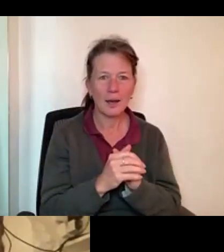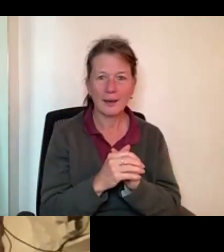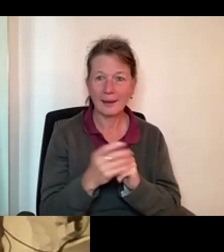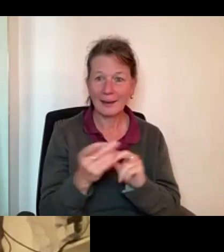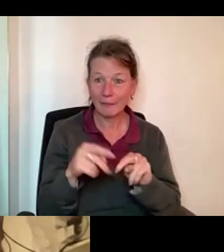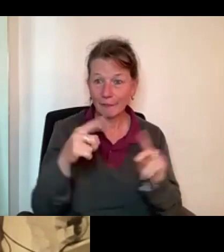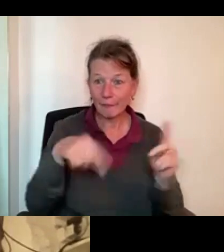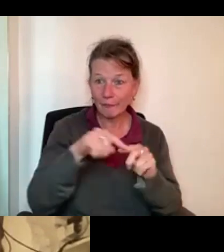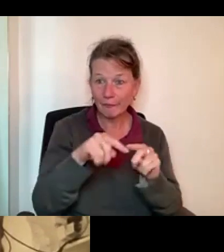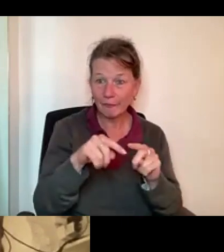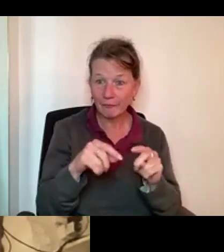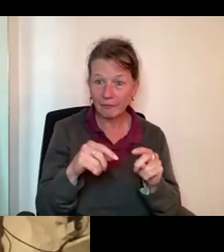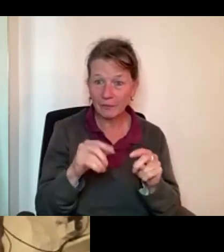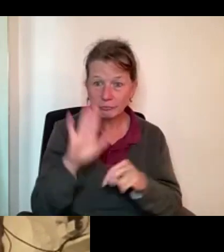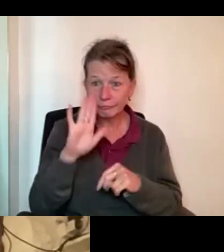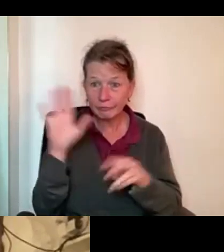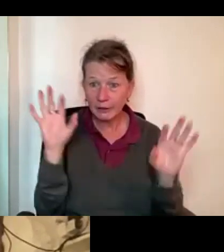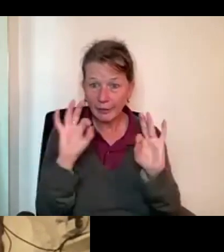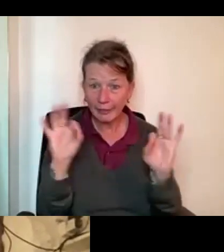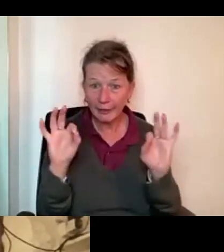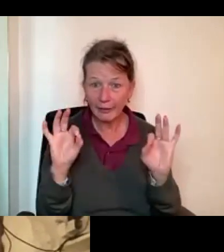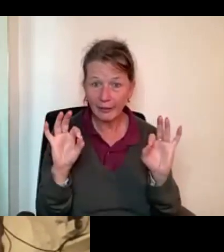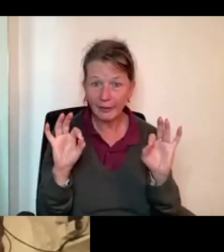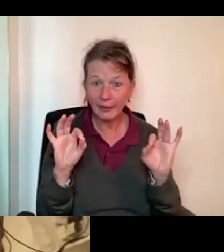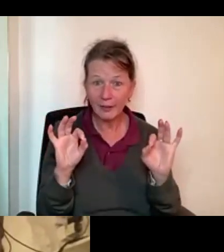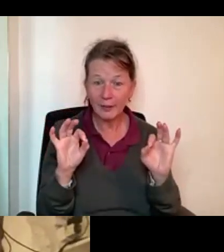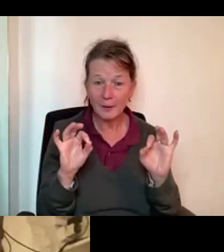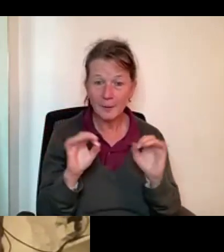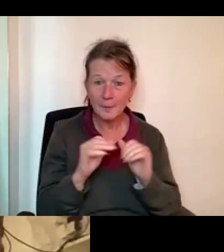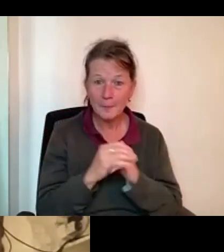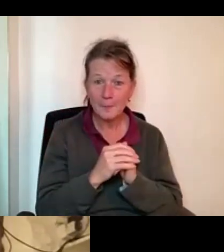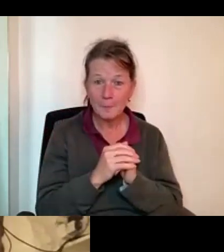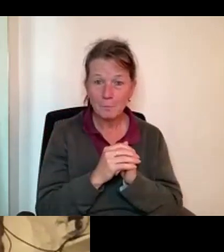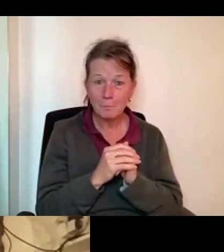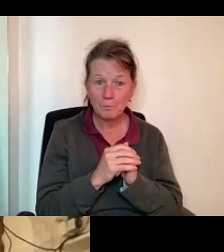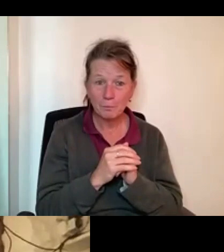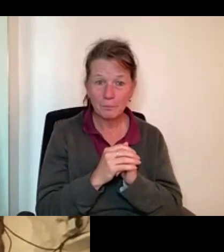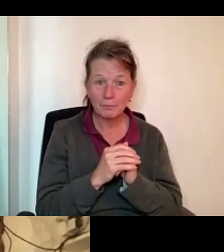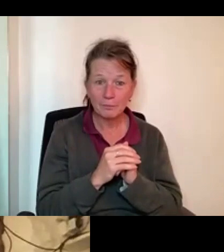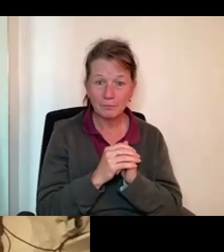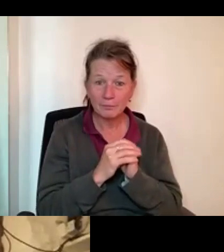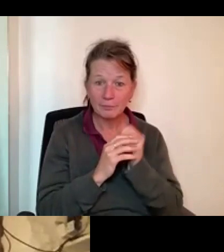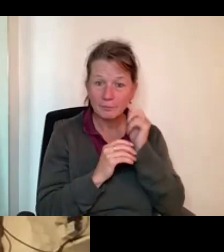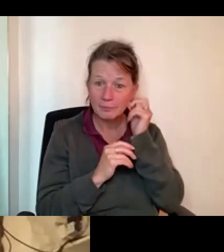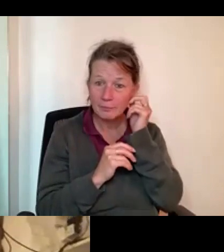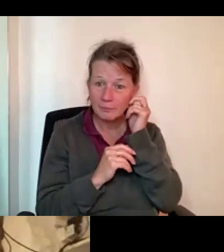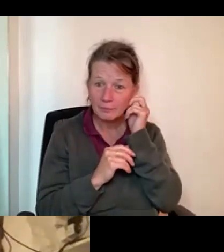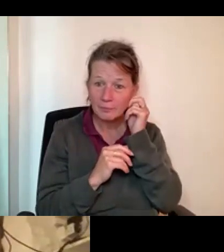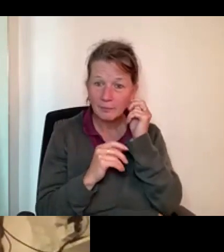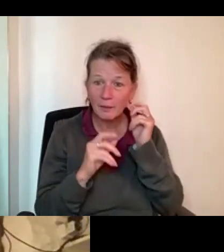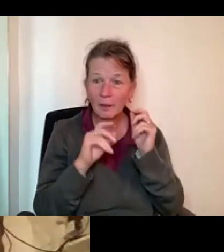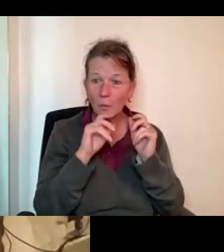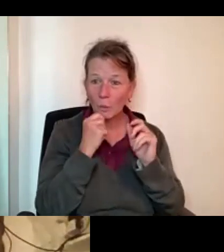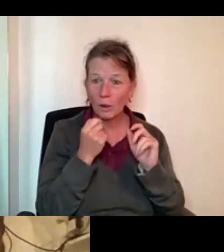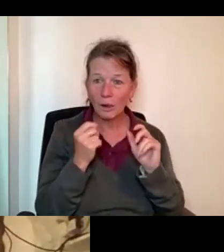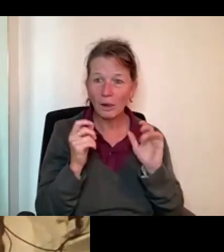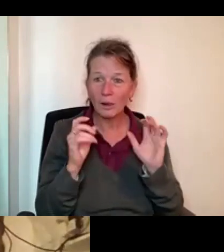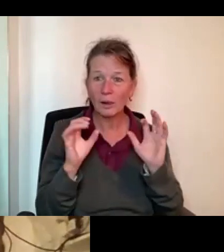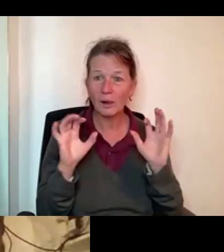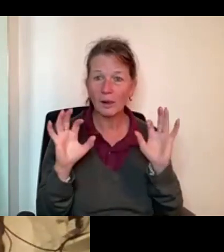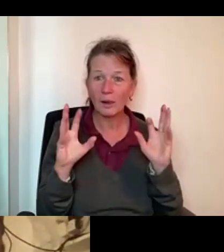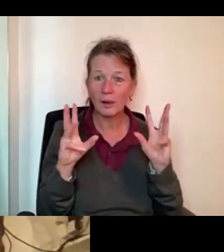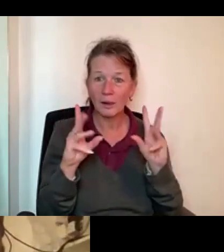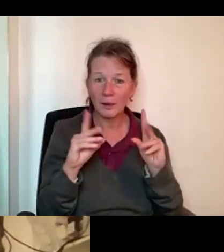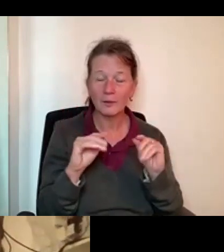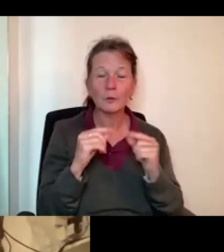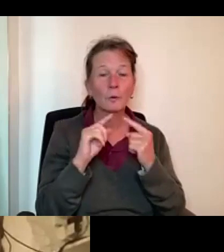if there's nobody else that really needs to add to that, I'm going to